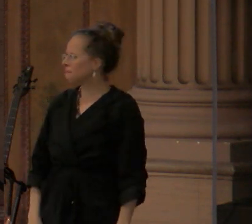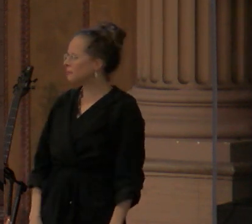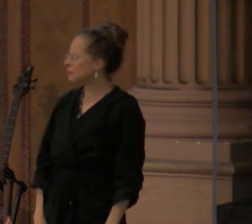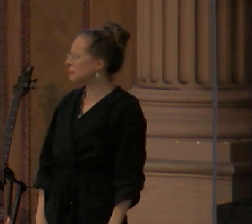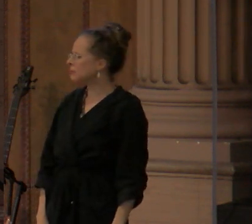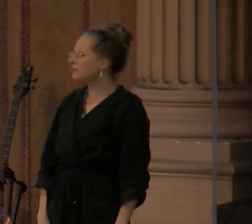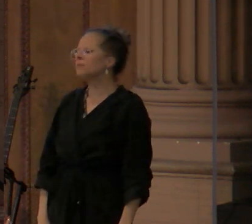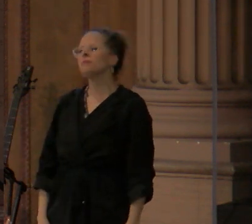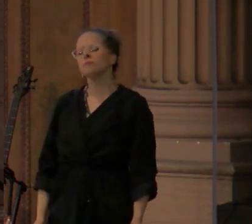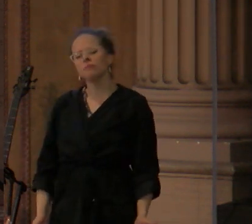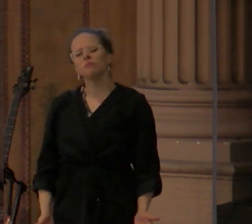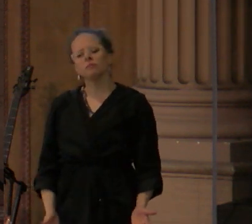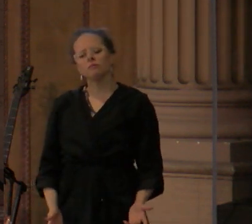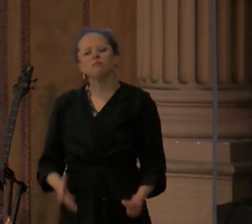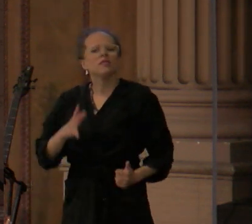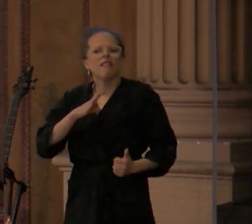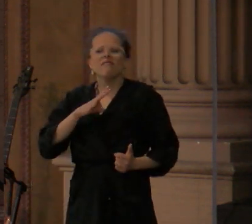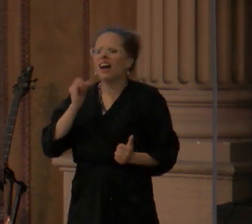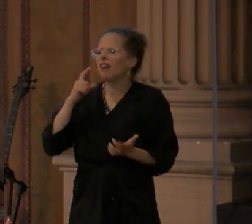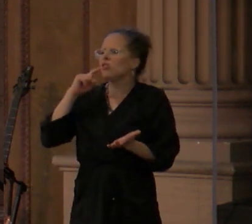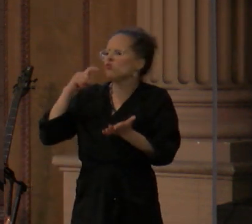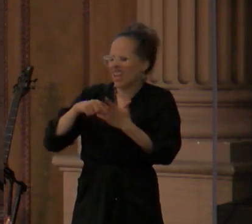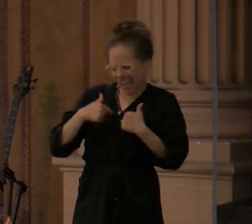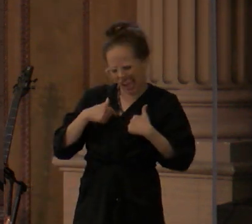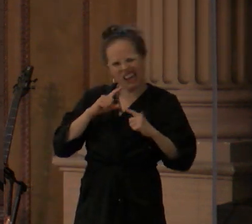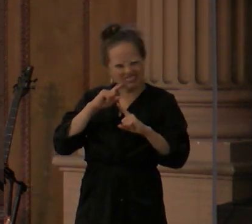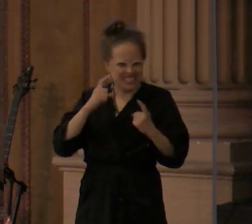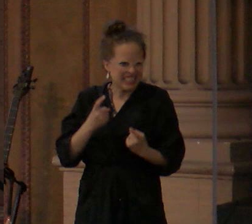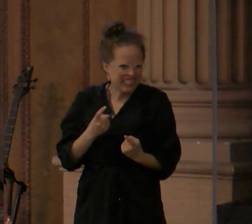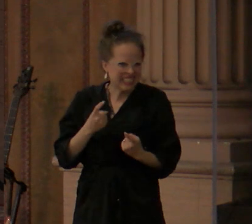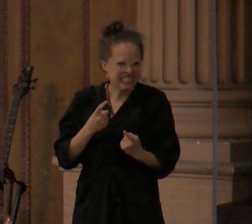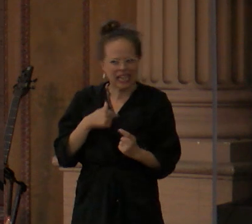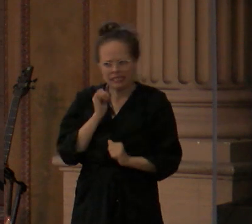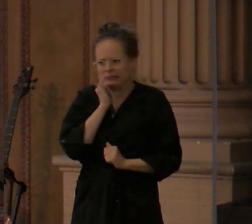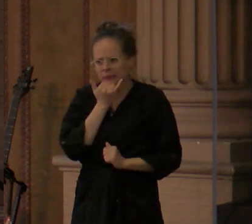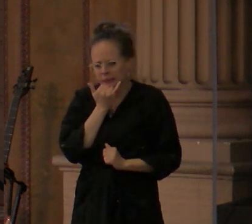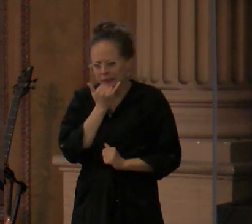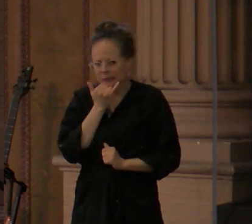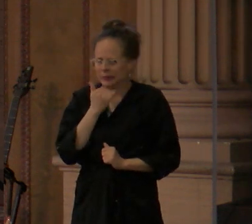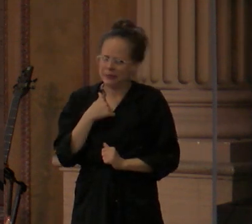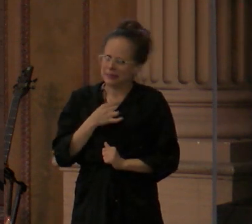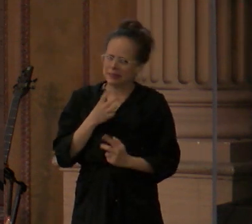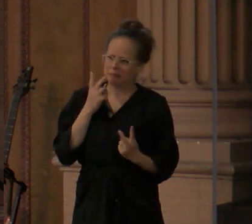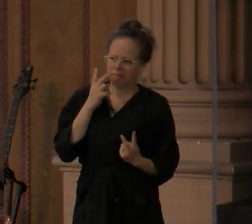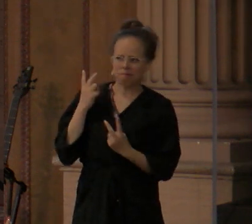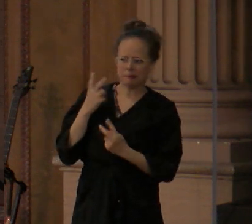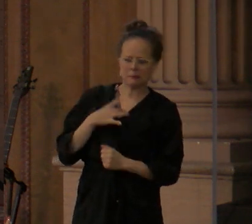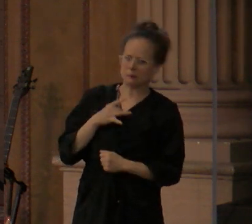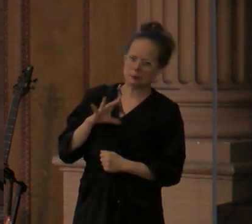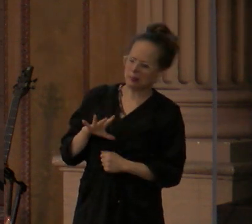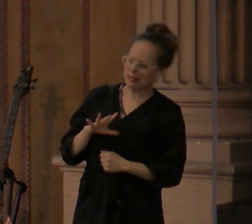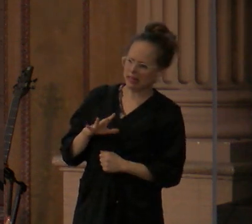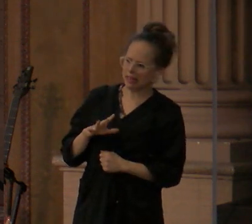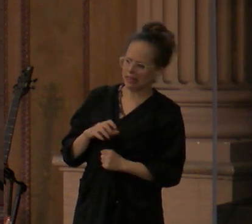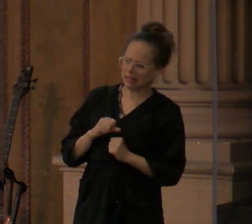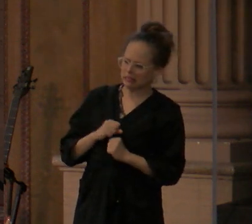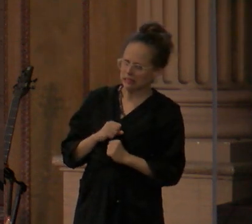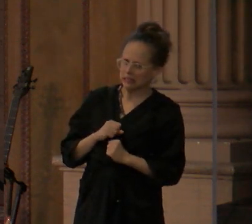You know, it's one thing to kind of recognize that we've sinned and we've made a mess of things and we don't like how our life has gone. We can be really sorry that we got caught,